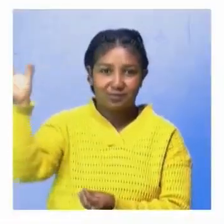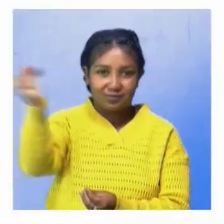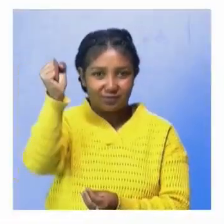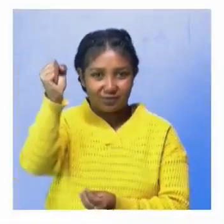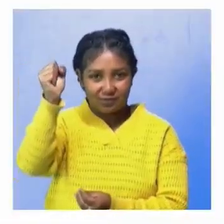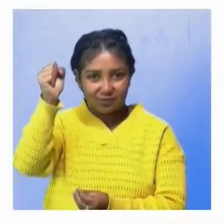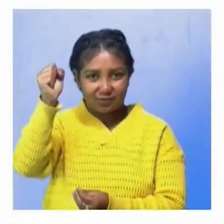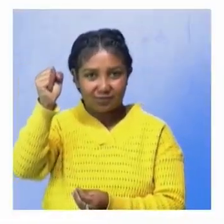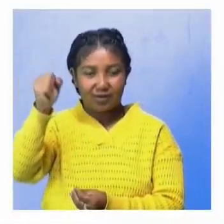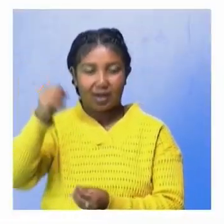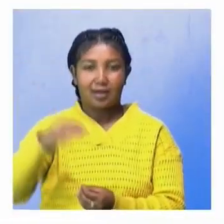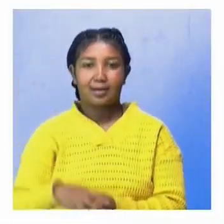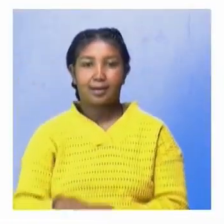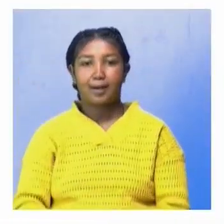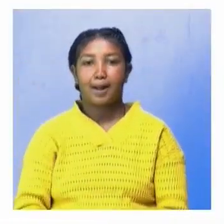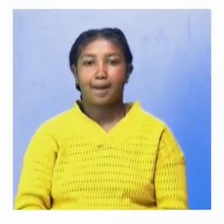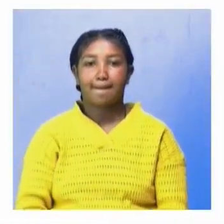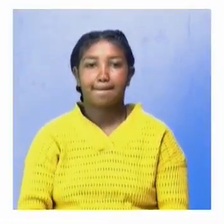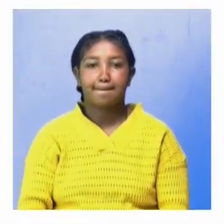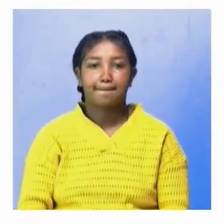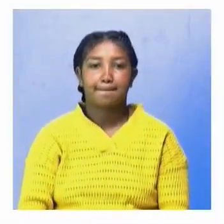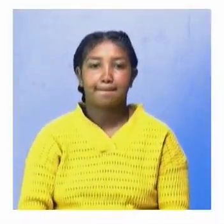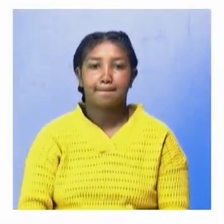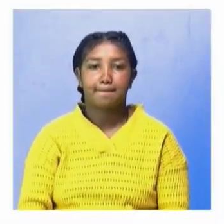the fly.